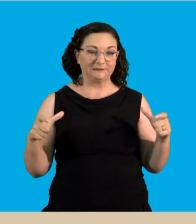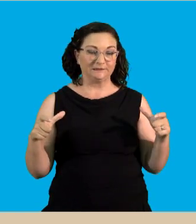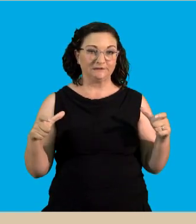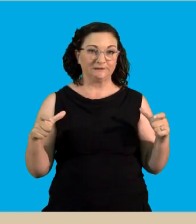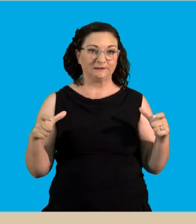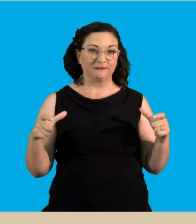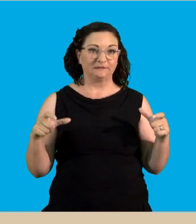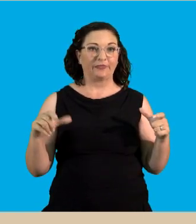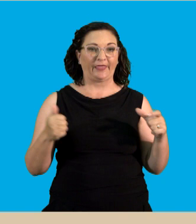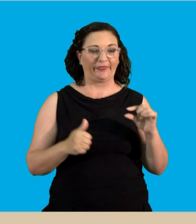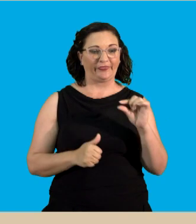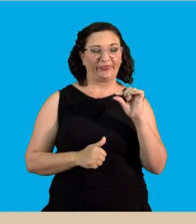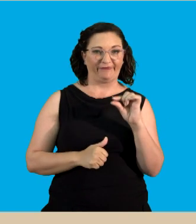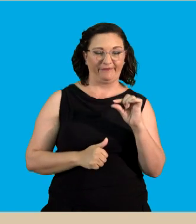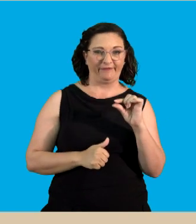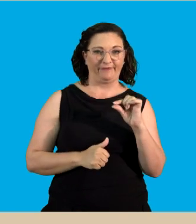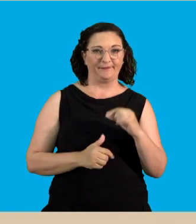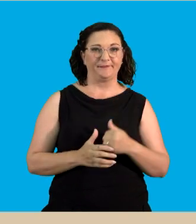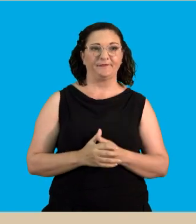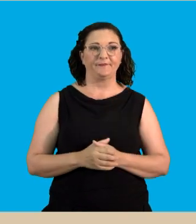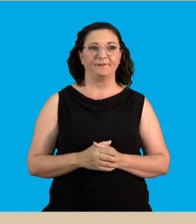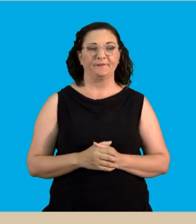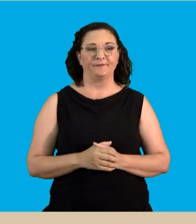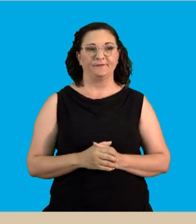than its thickness,